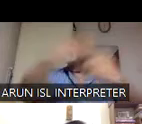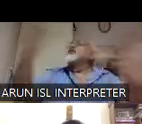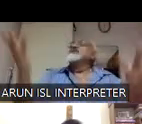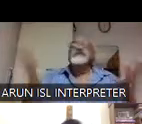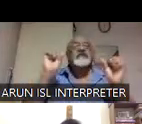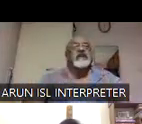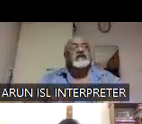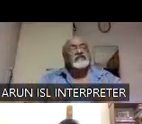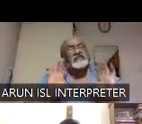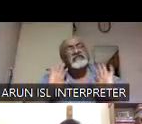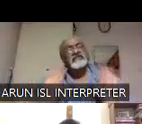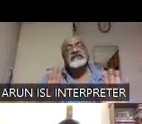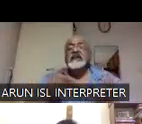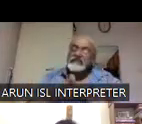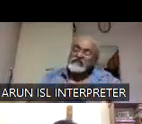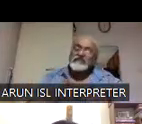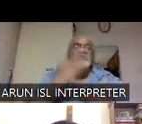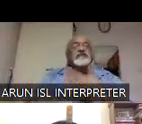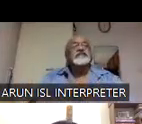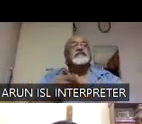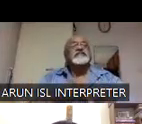you, if we go back